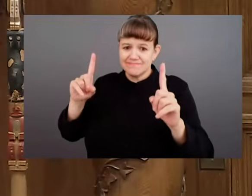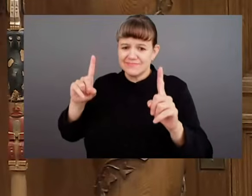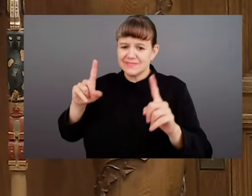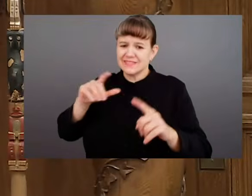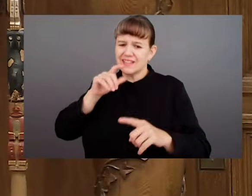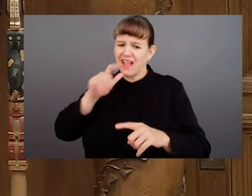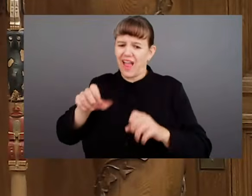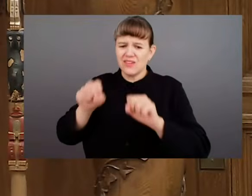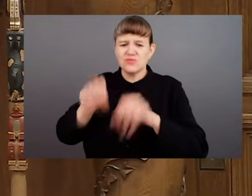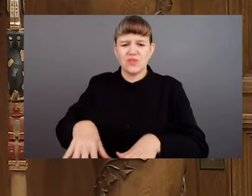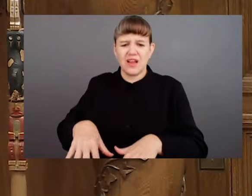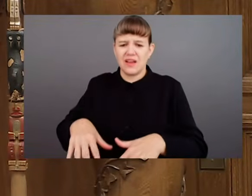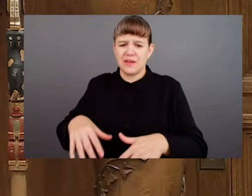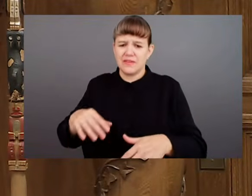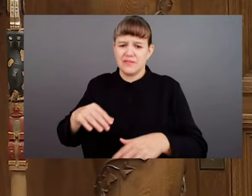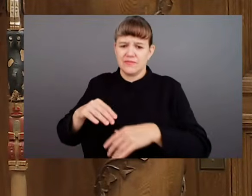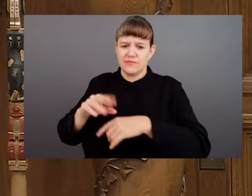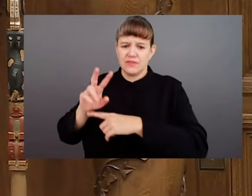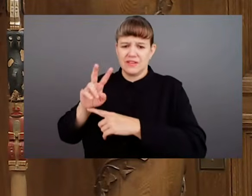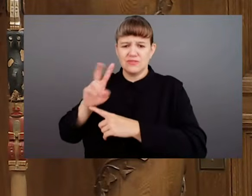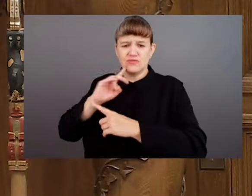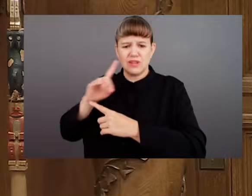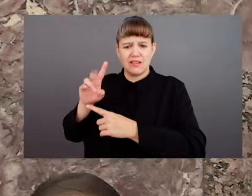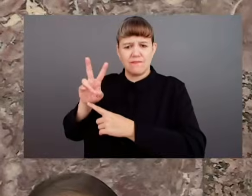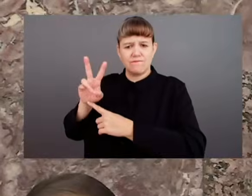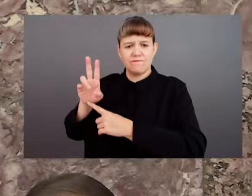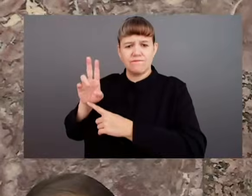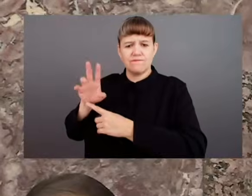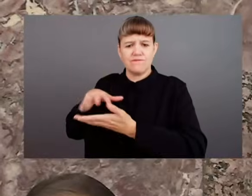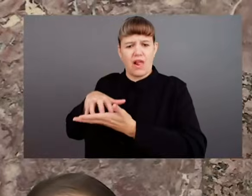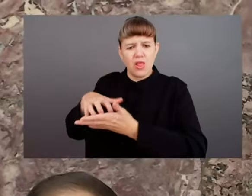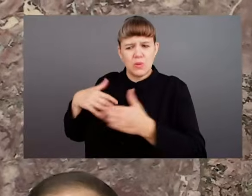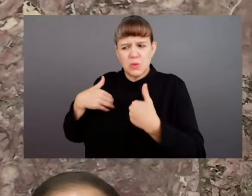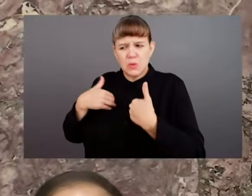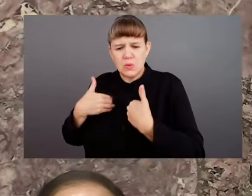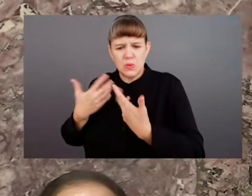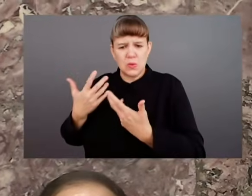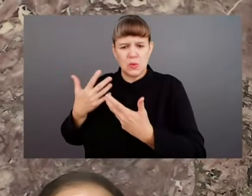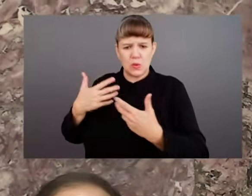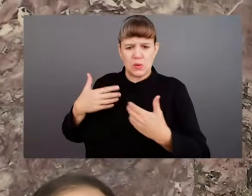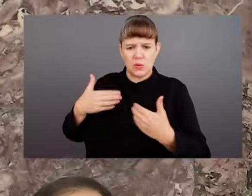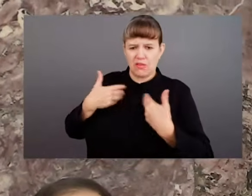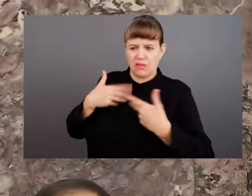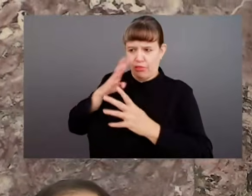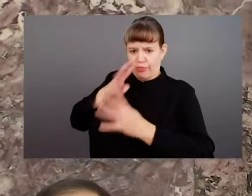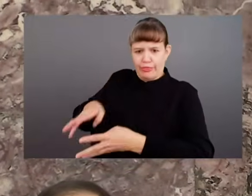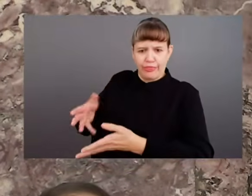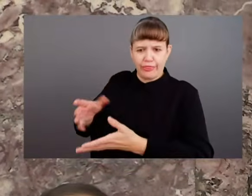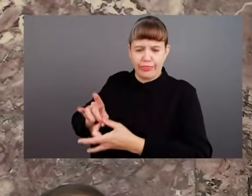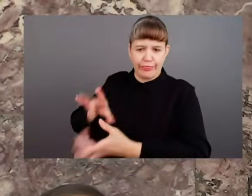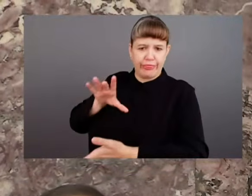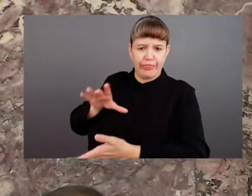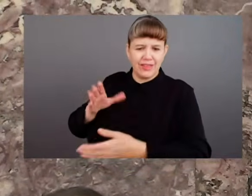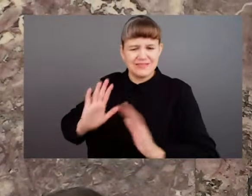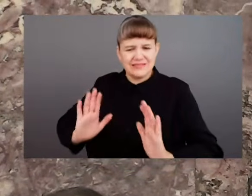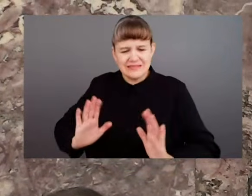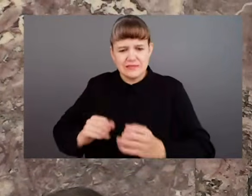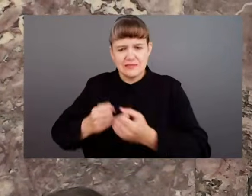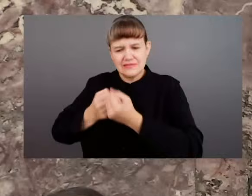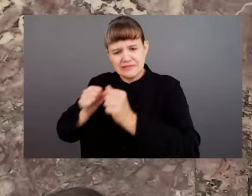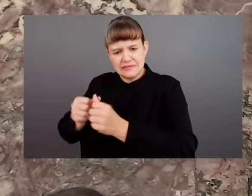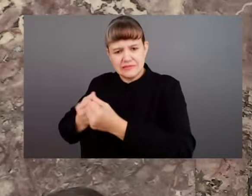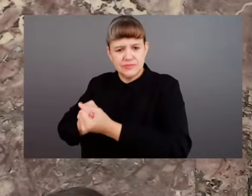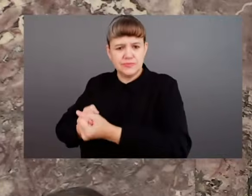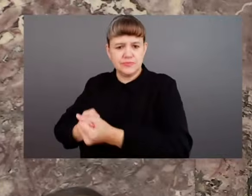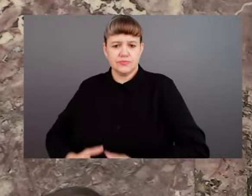Minister of Health. Thank you, Honourable Speaker, and thank you so much to the member for the question. And I appreciated being able to visit him in his riding this summer